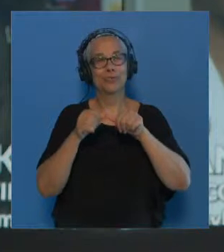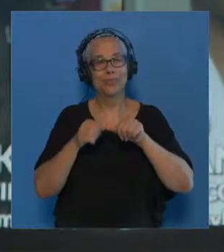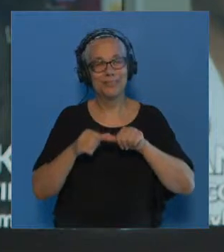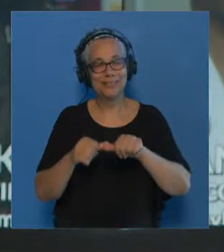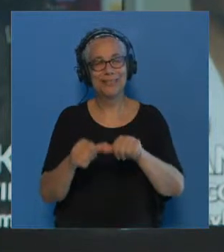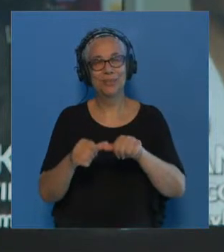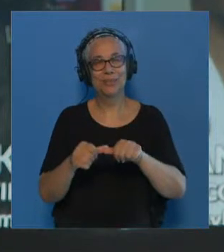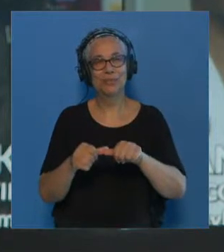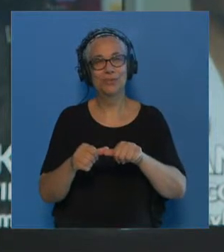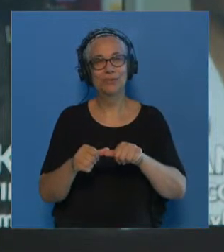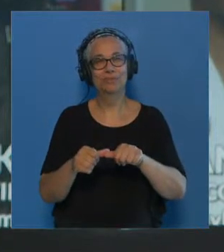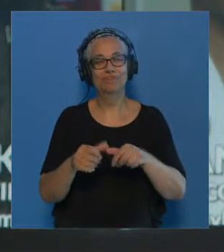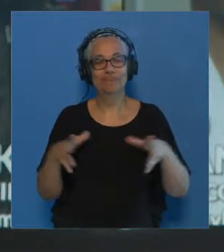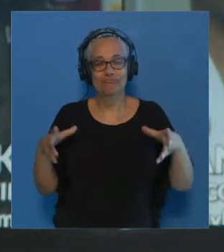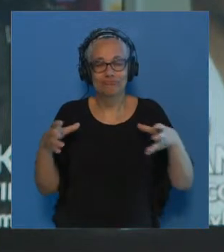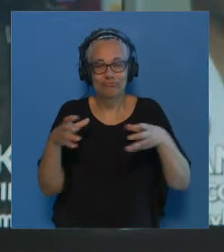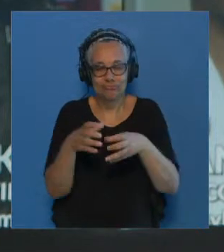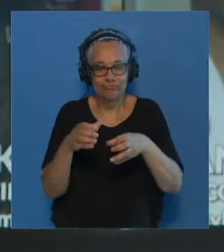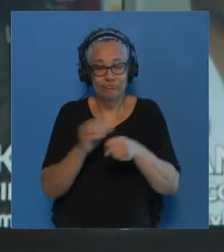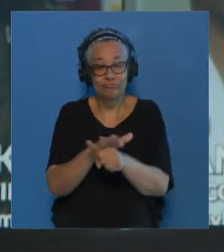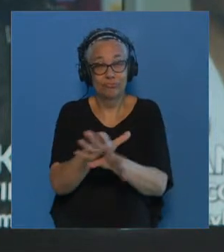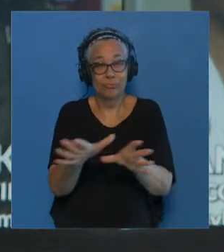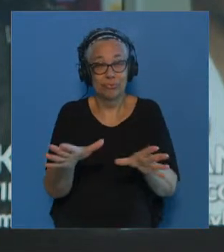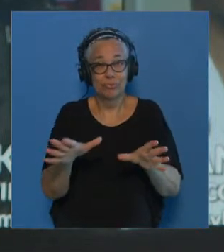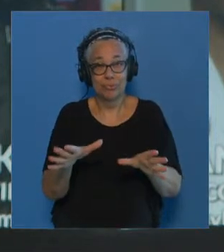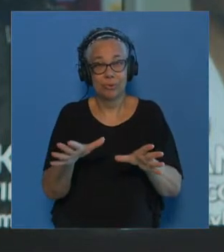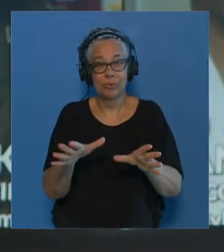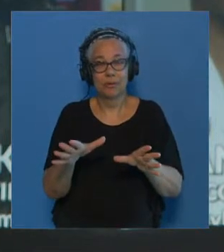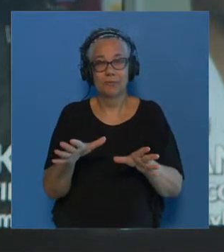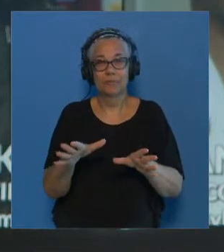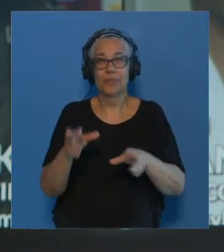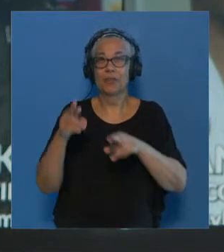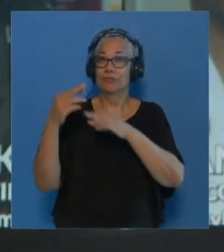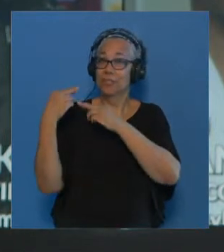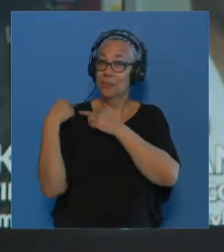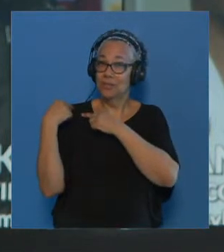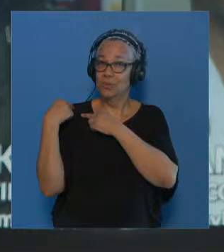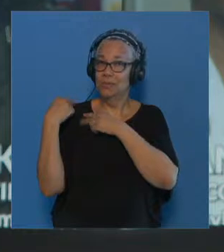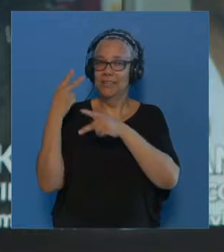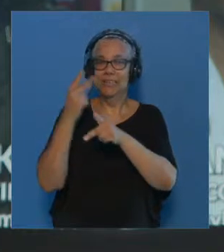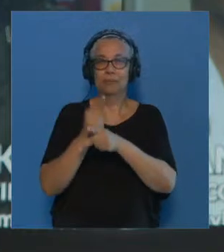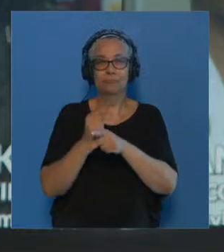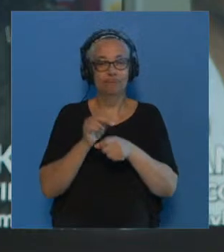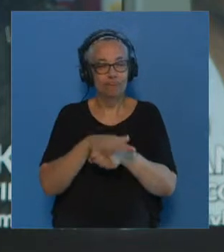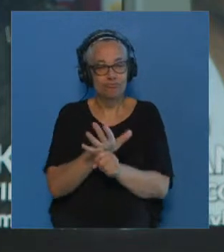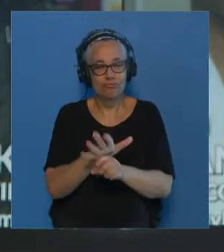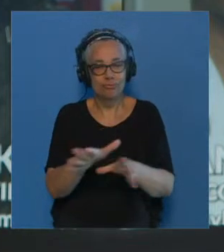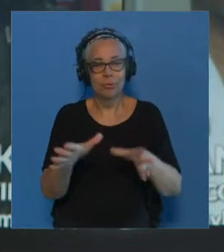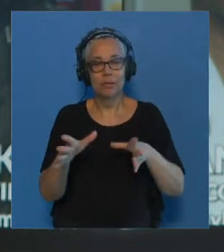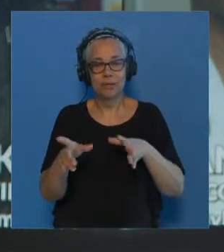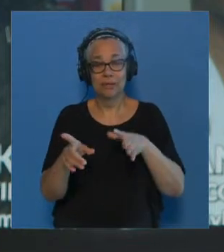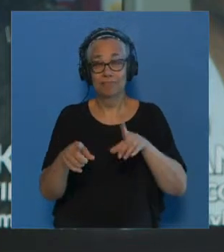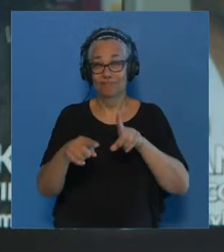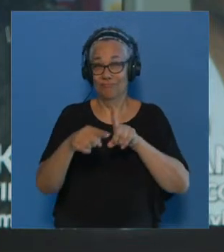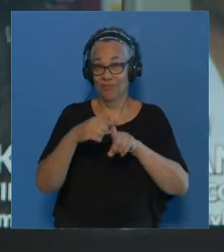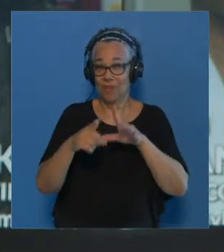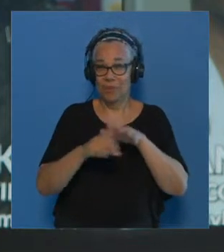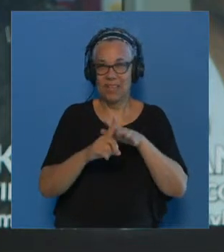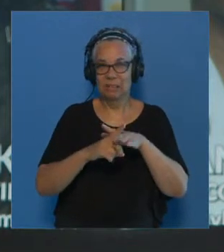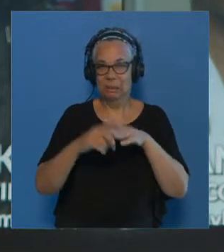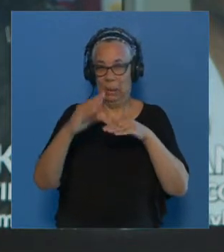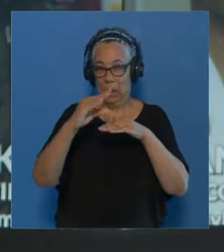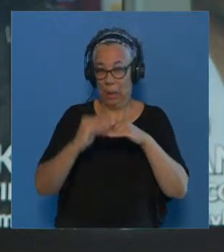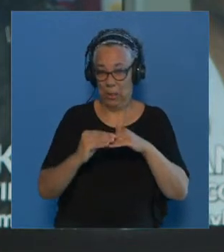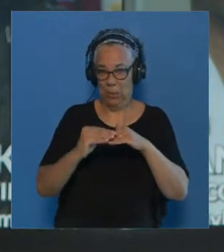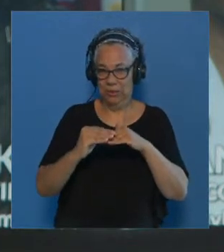keep this virus at bay. The responsibility for helping to keep the COVID-19 confirmed cases low